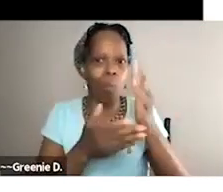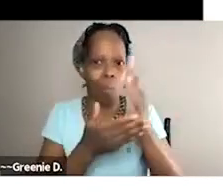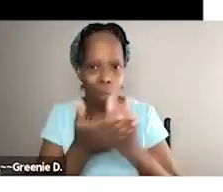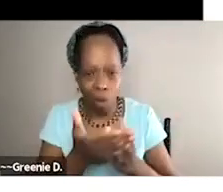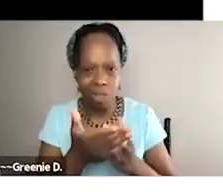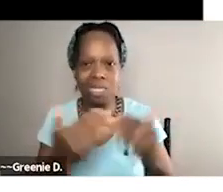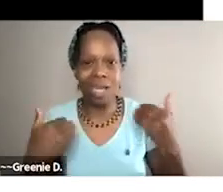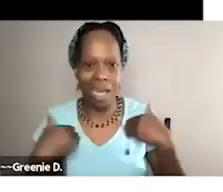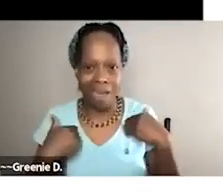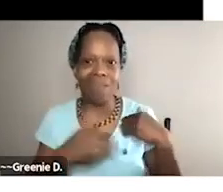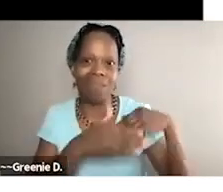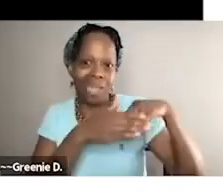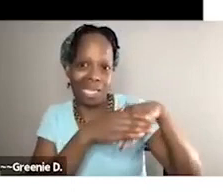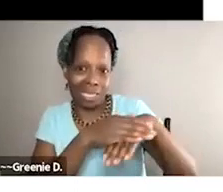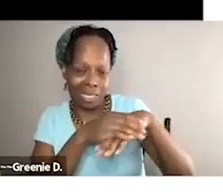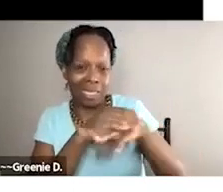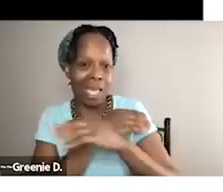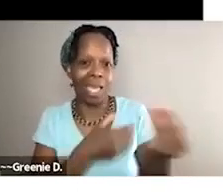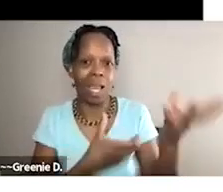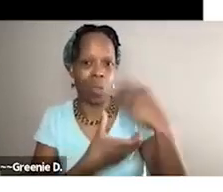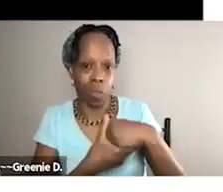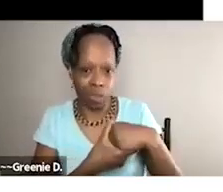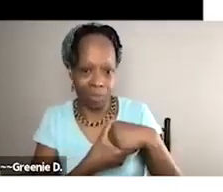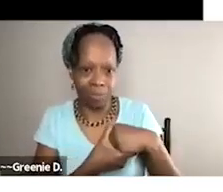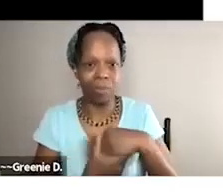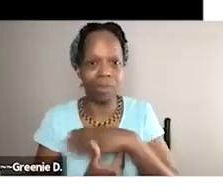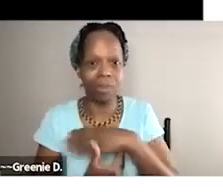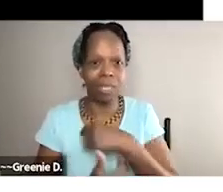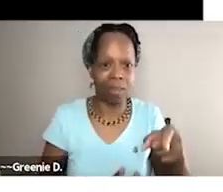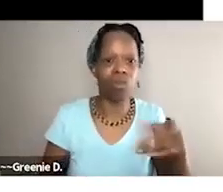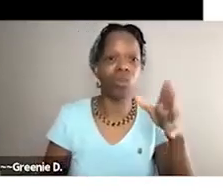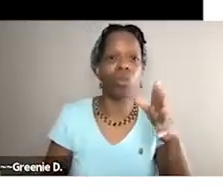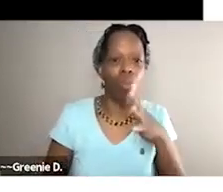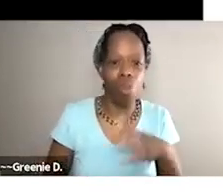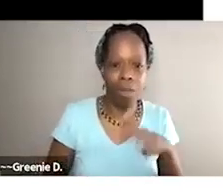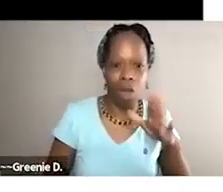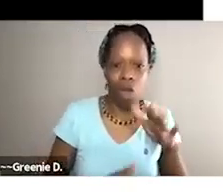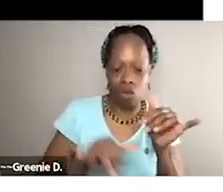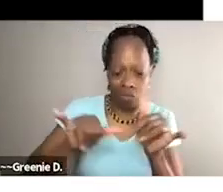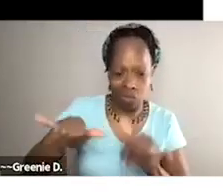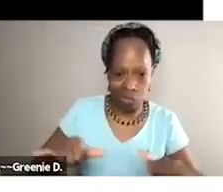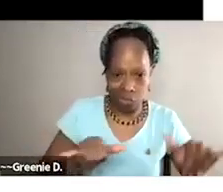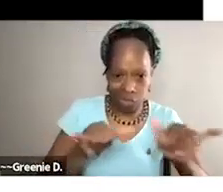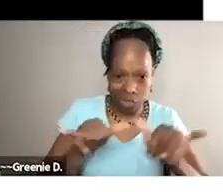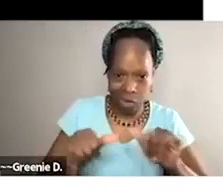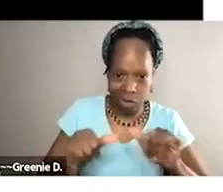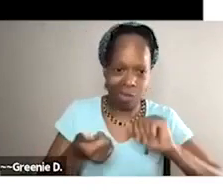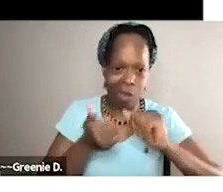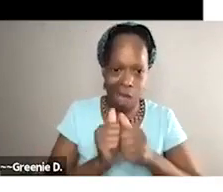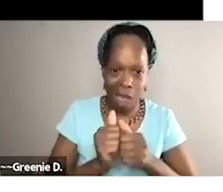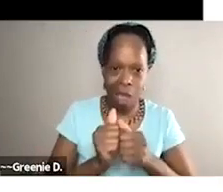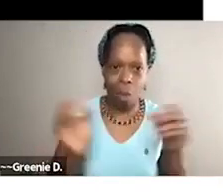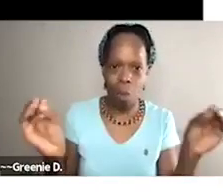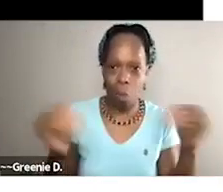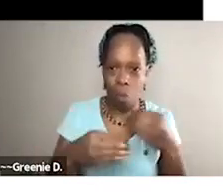you know, her standard of how large scale corporation environments can prioritize inclusion and access is